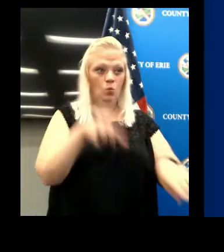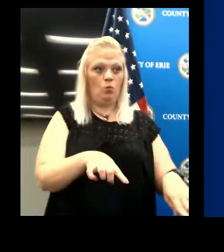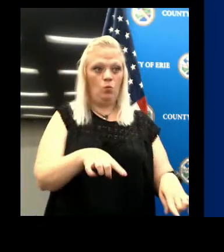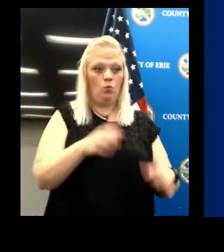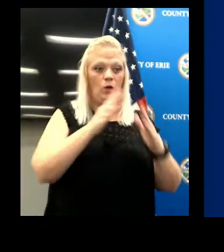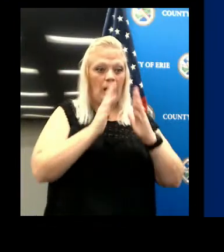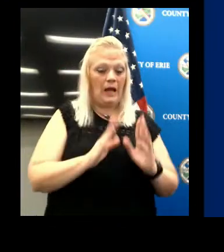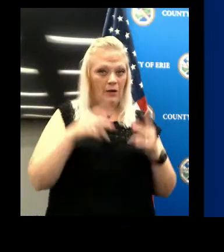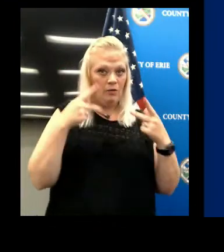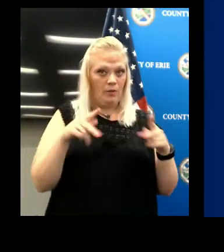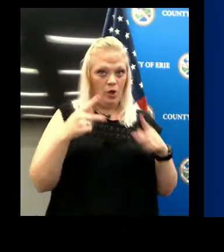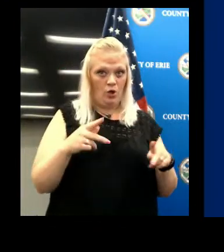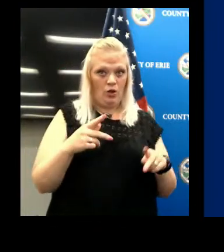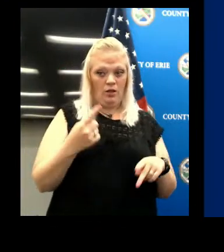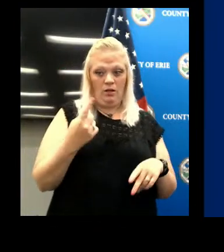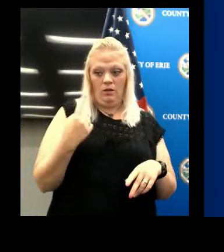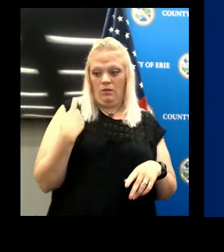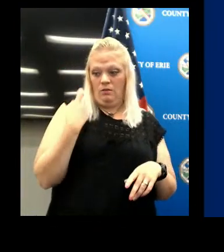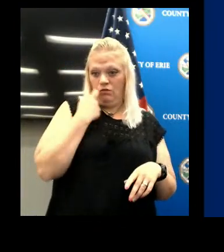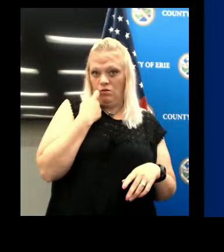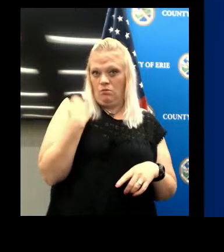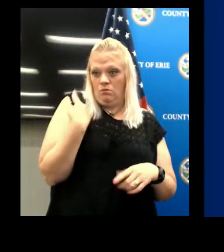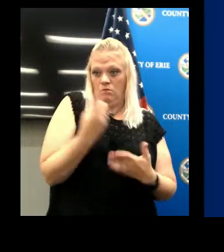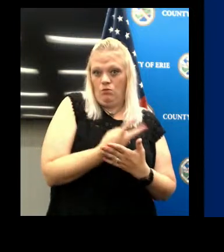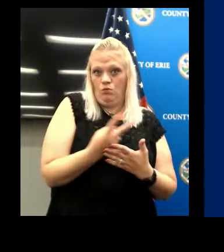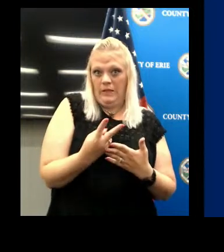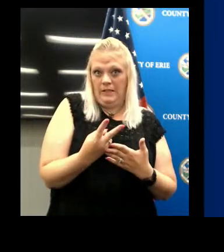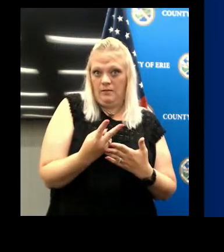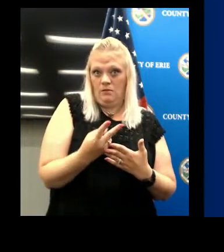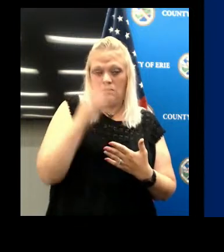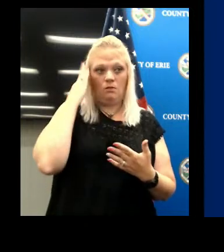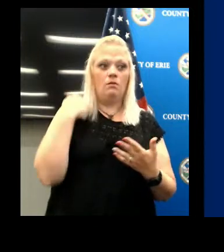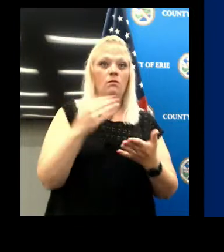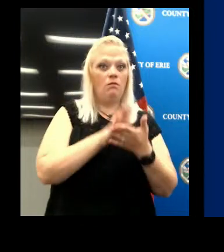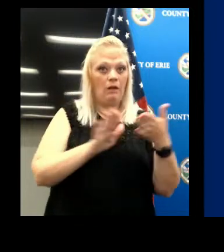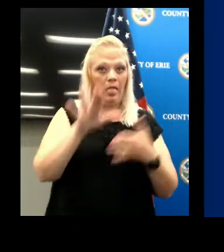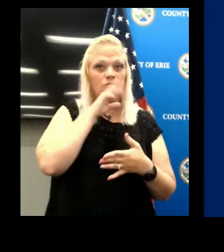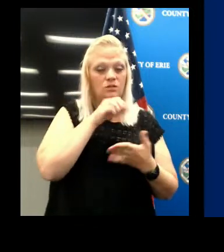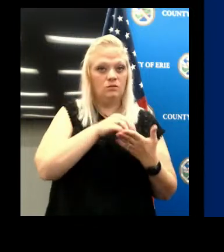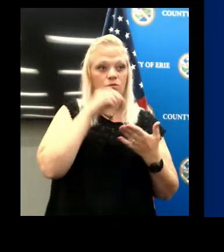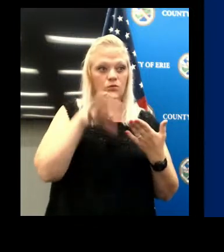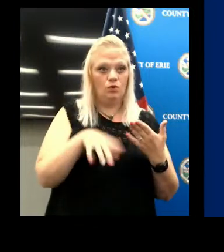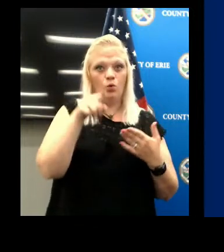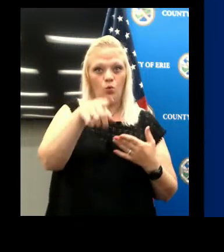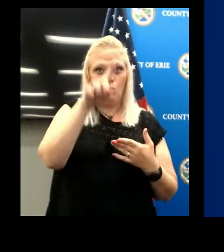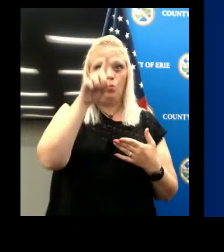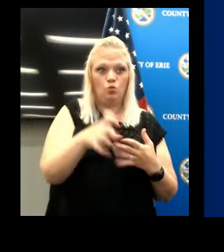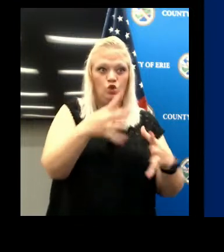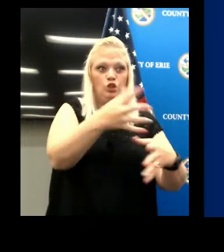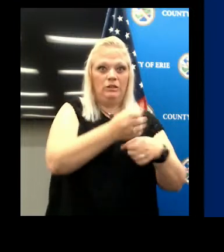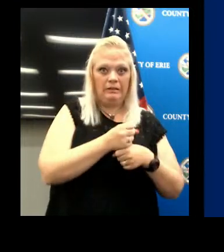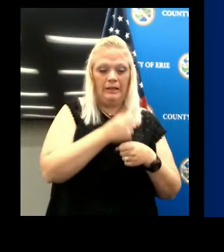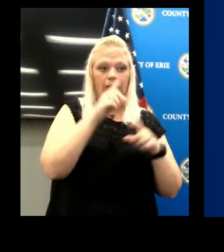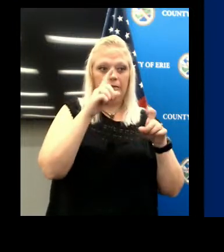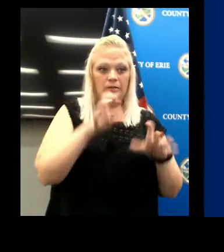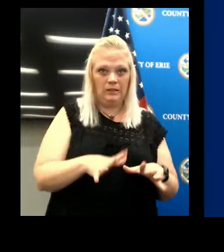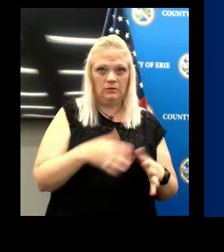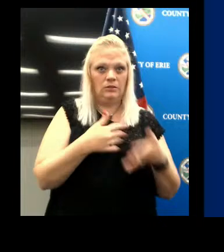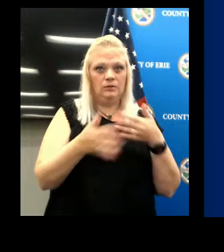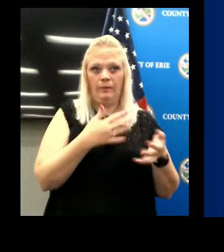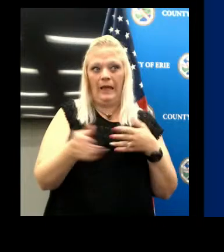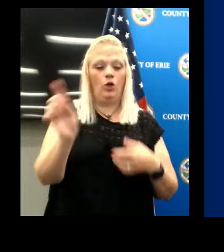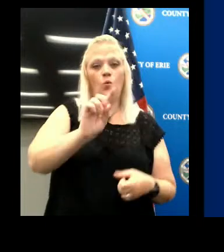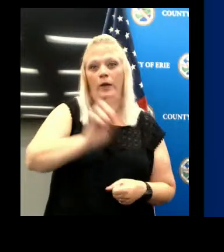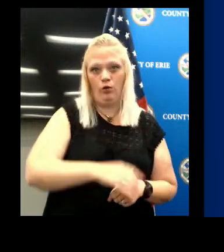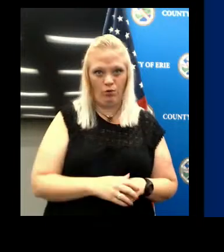a house party in the last 2 weeks, a college-age student, you should get tested regardless of where it was,